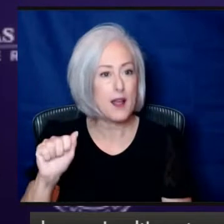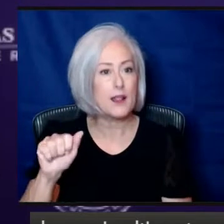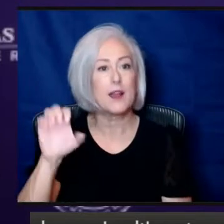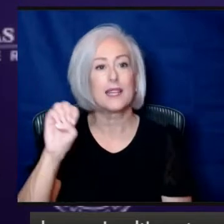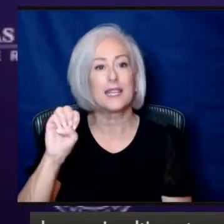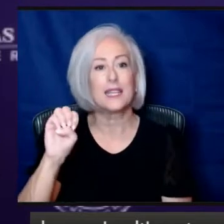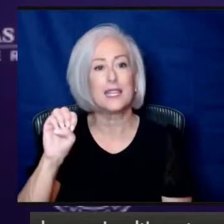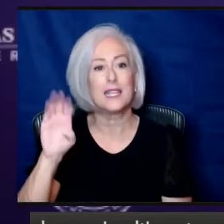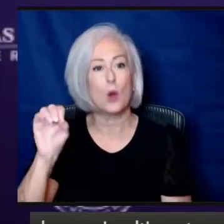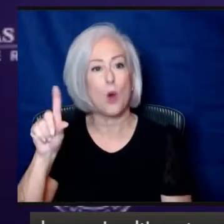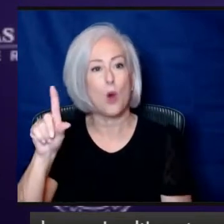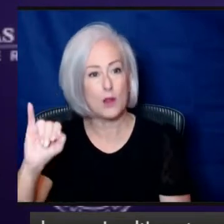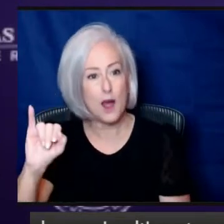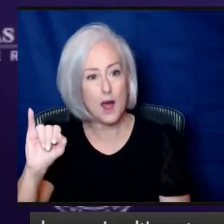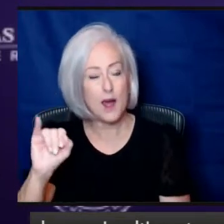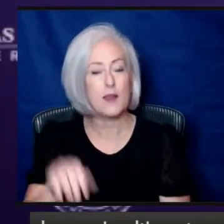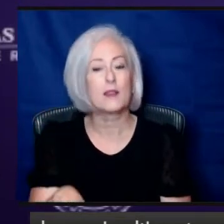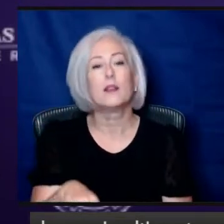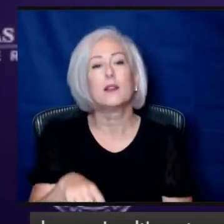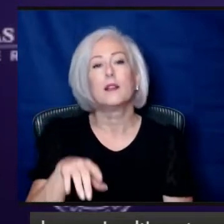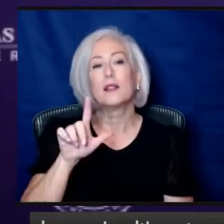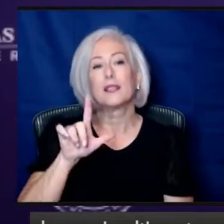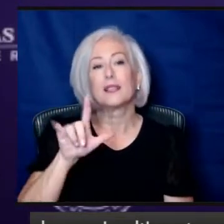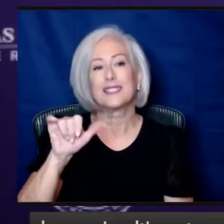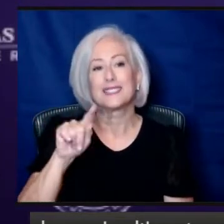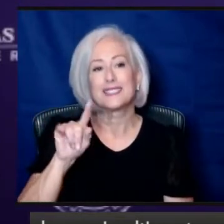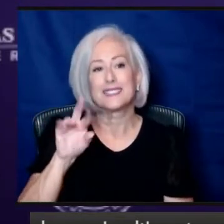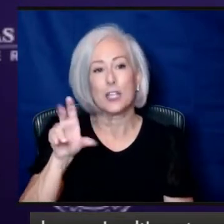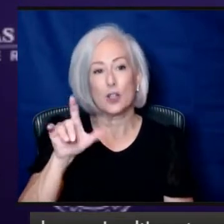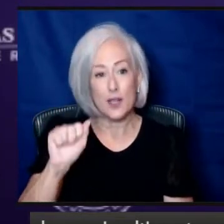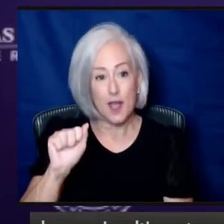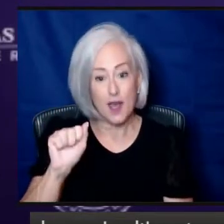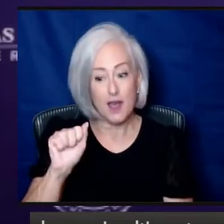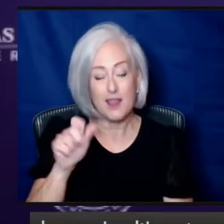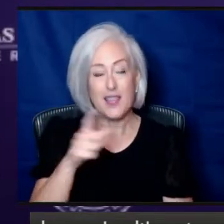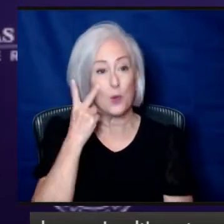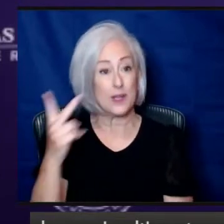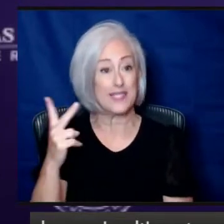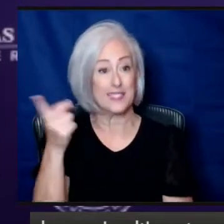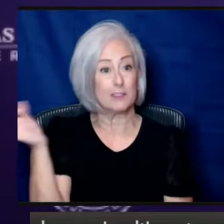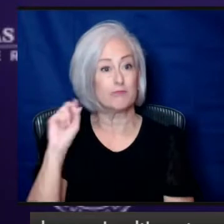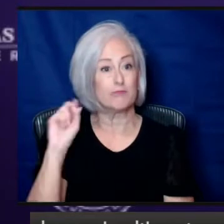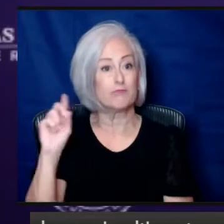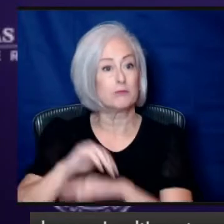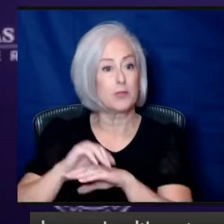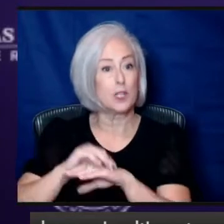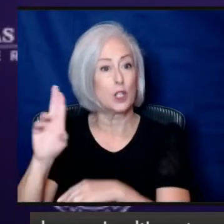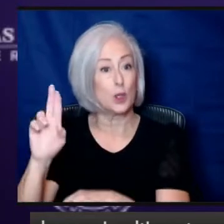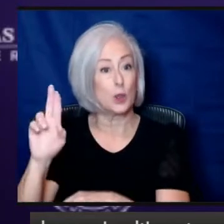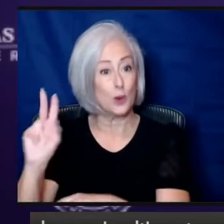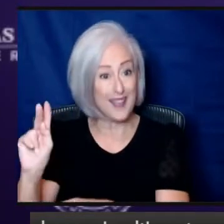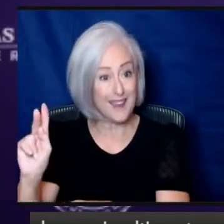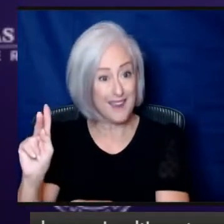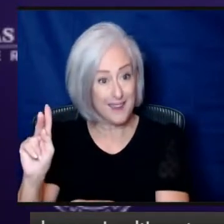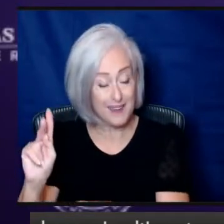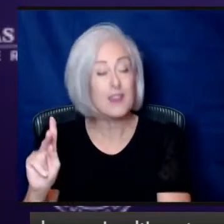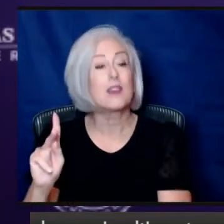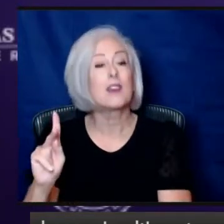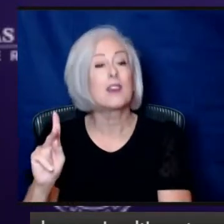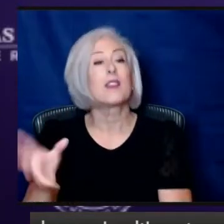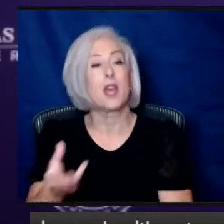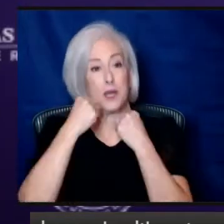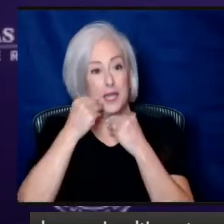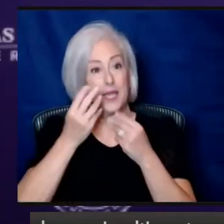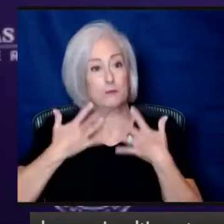that certainly there's been this association in the UK with those superbugs being produced. And some of these animals can shed salmonella for up to